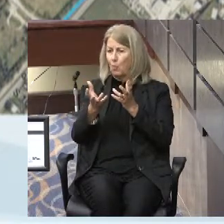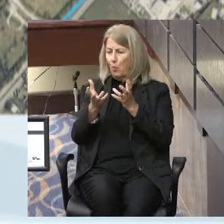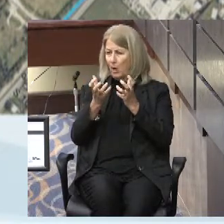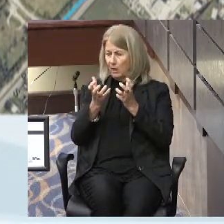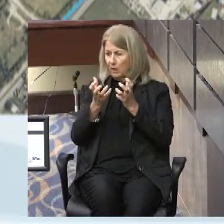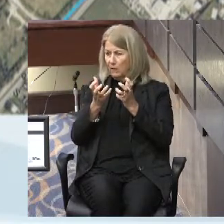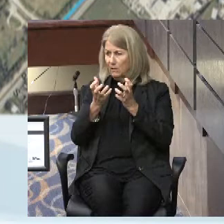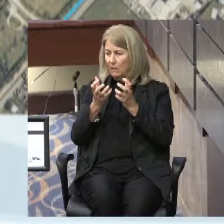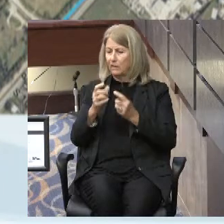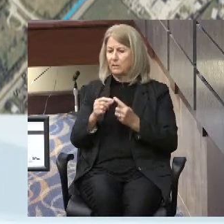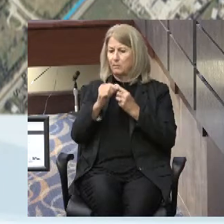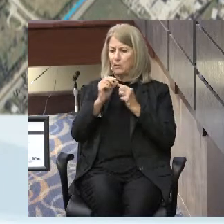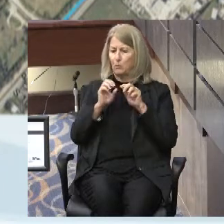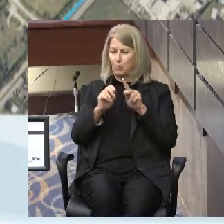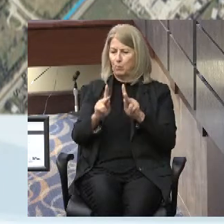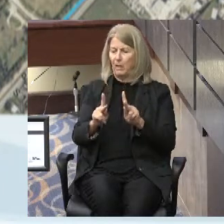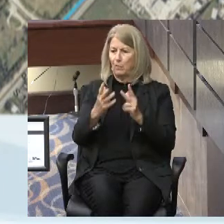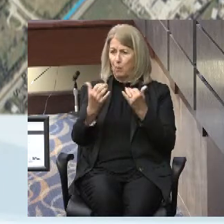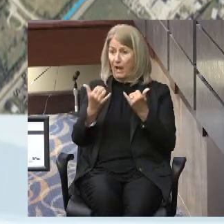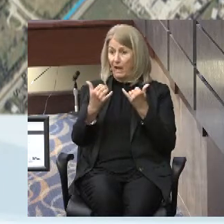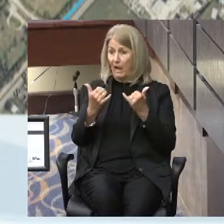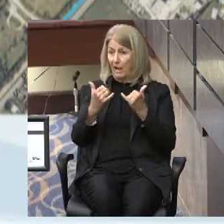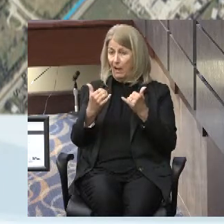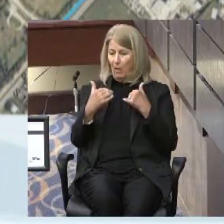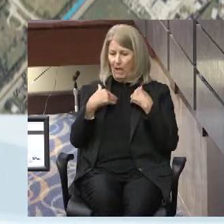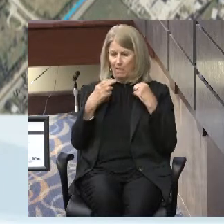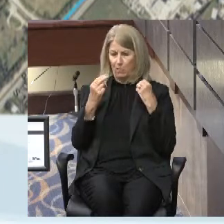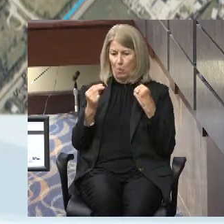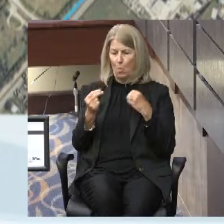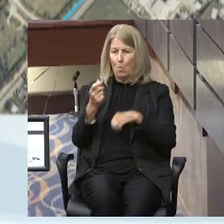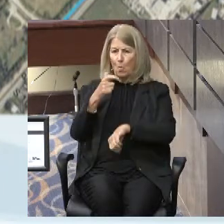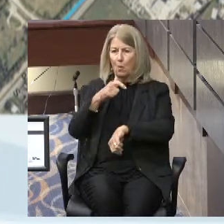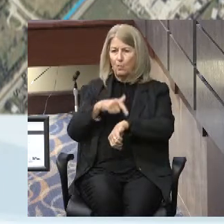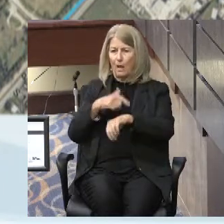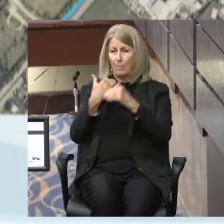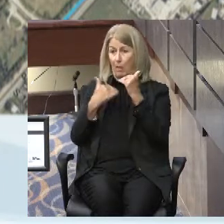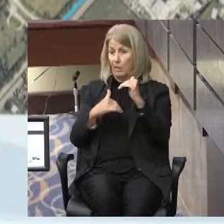special permit right now has no time limit?